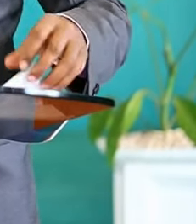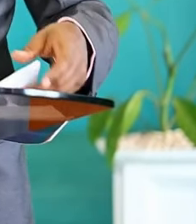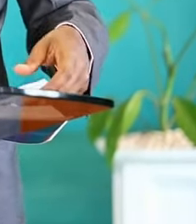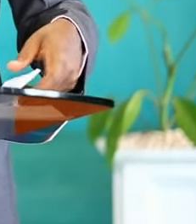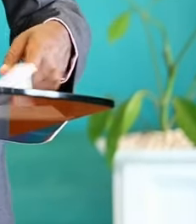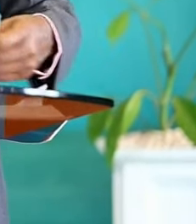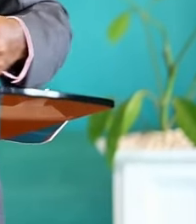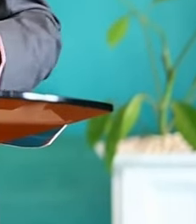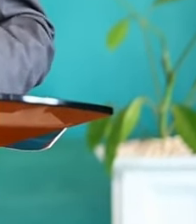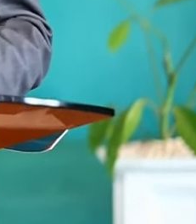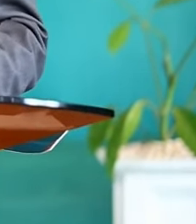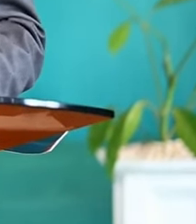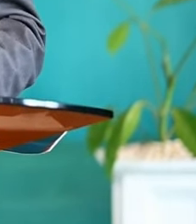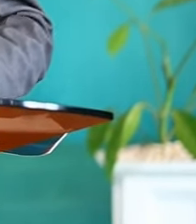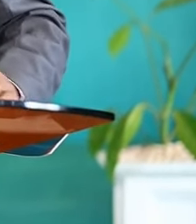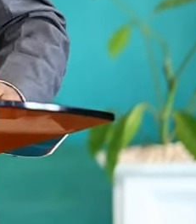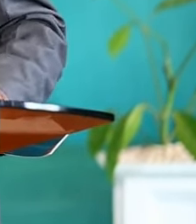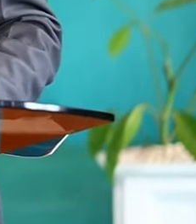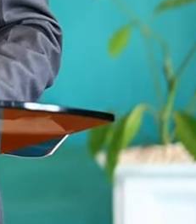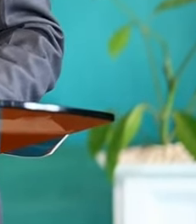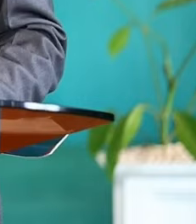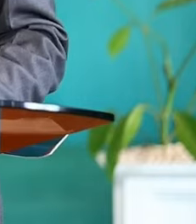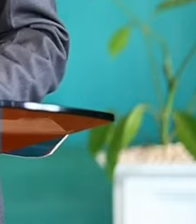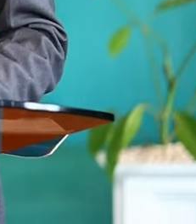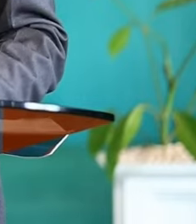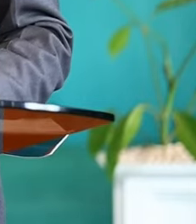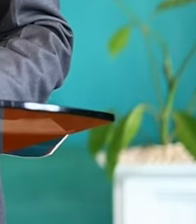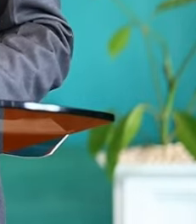happy Sabbath, happy day.